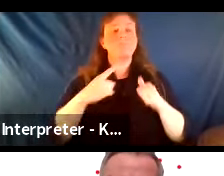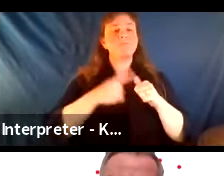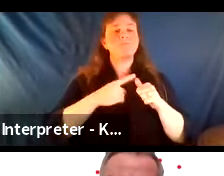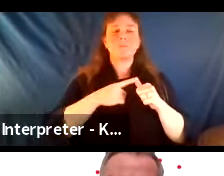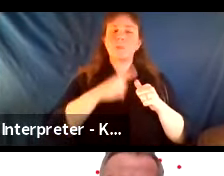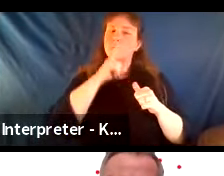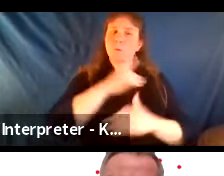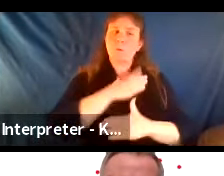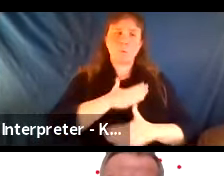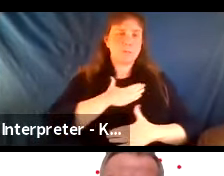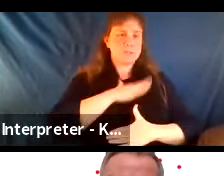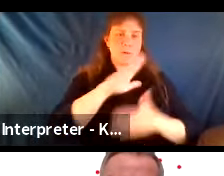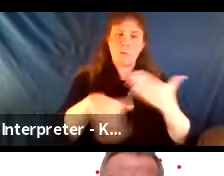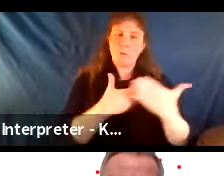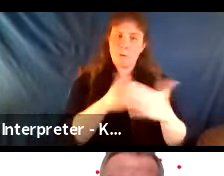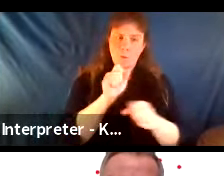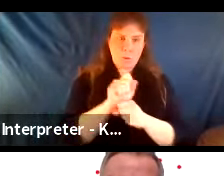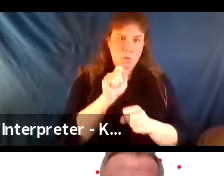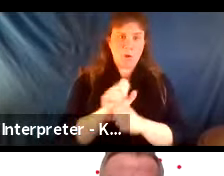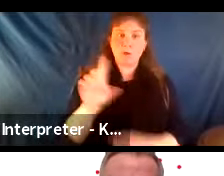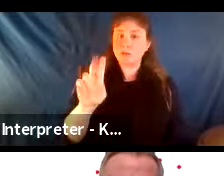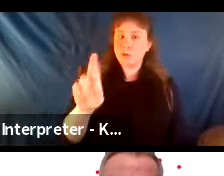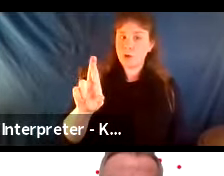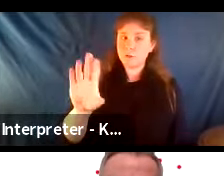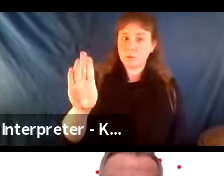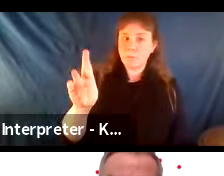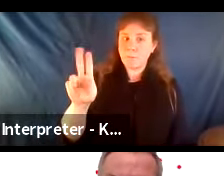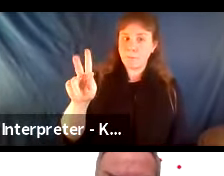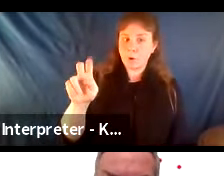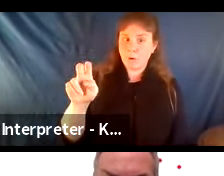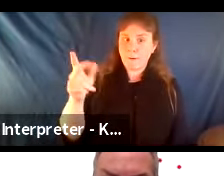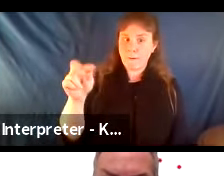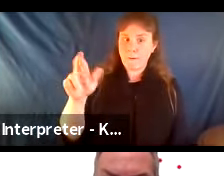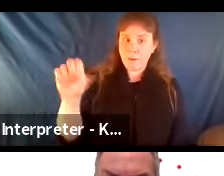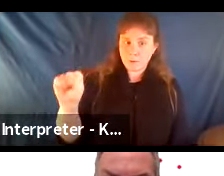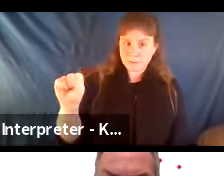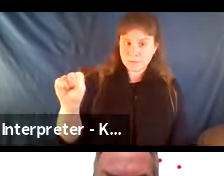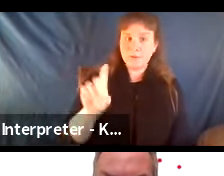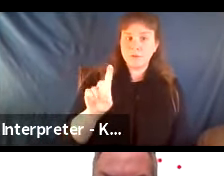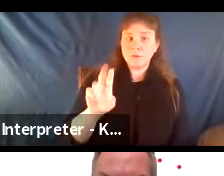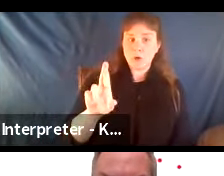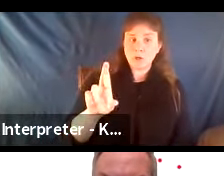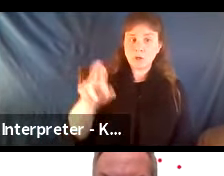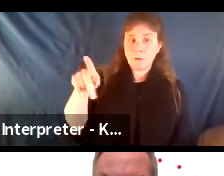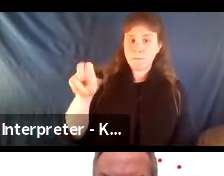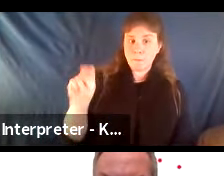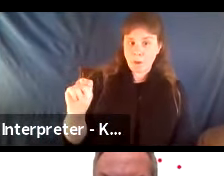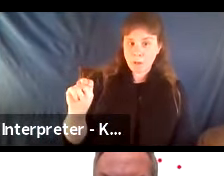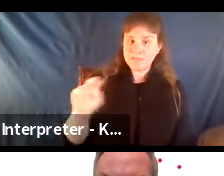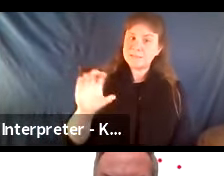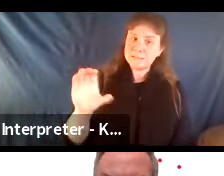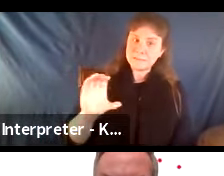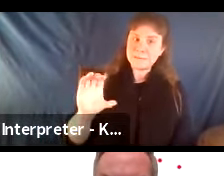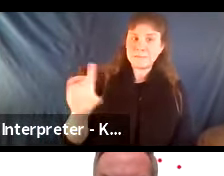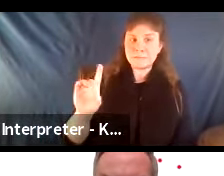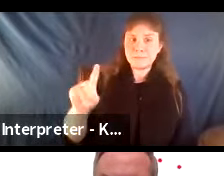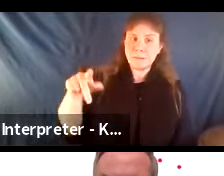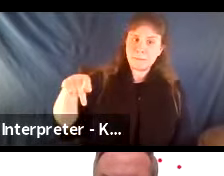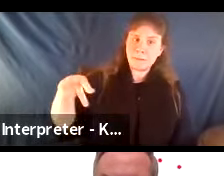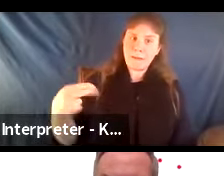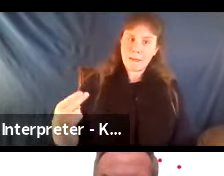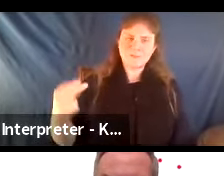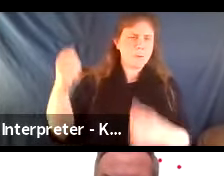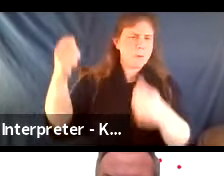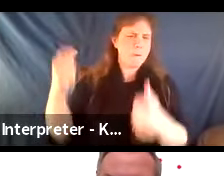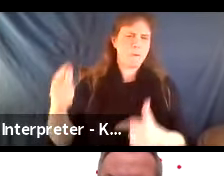work that Dr. Burke-Harris, Dr. Pon, and CDPH and everyone else has done, because you're